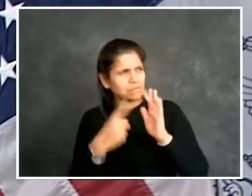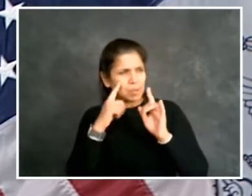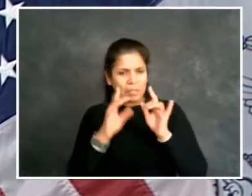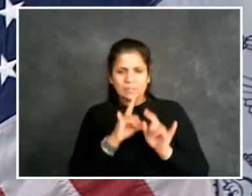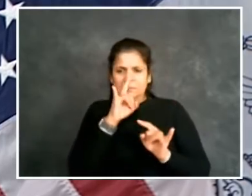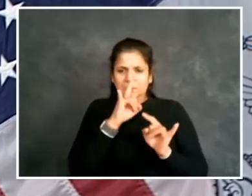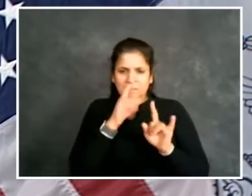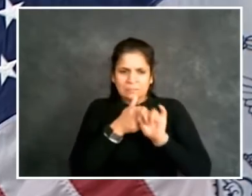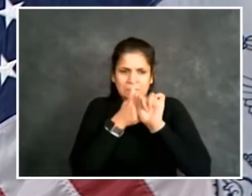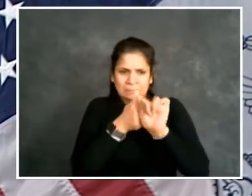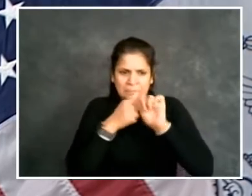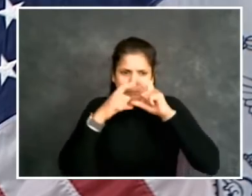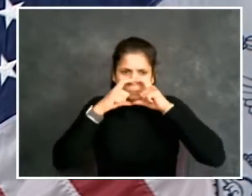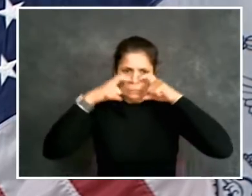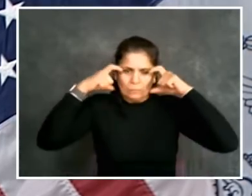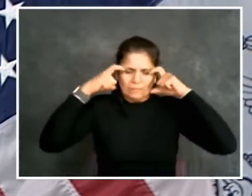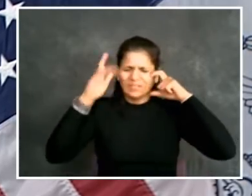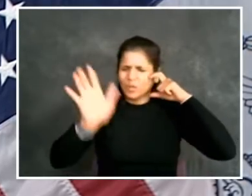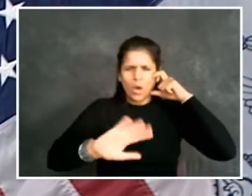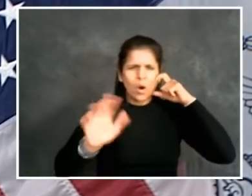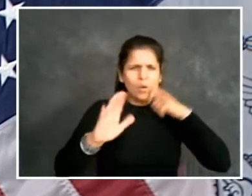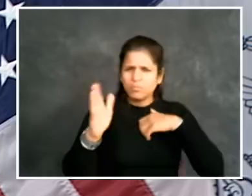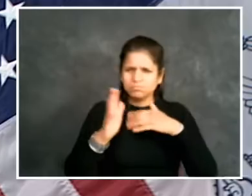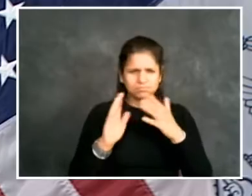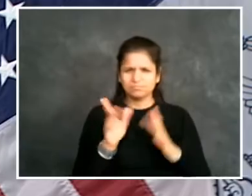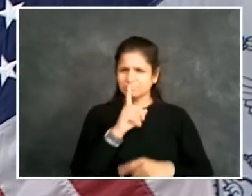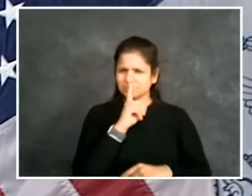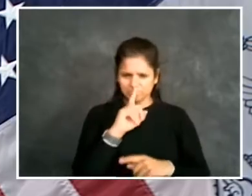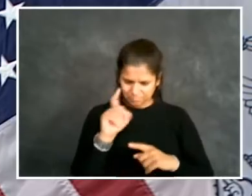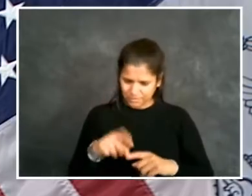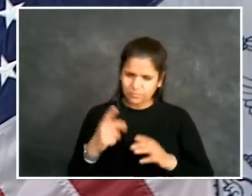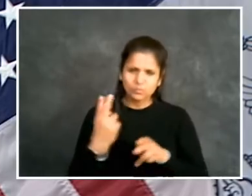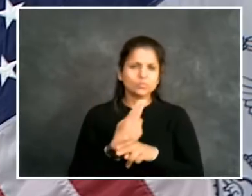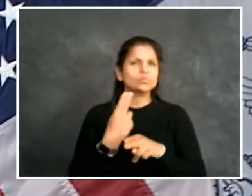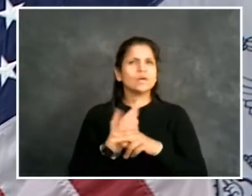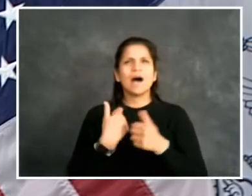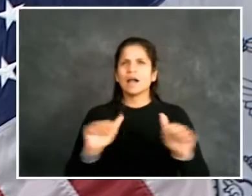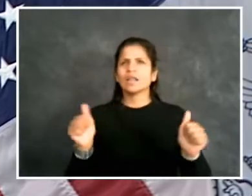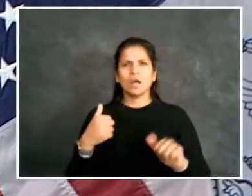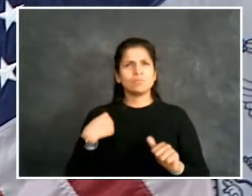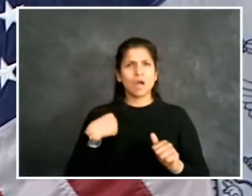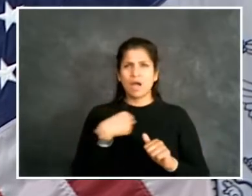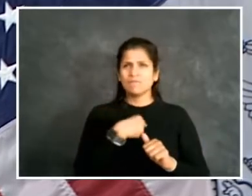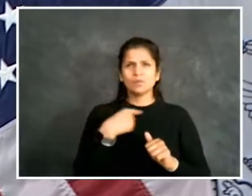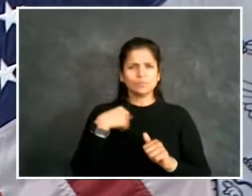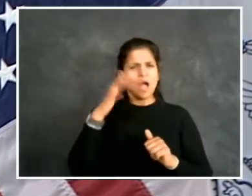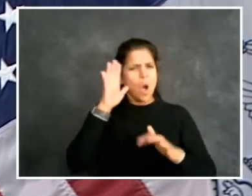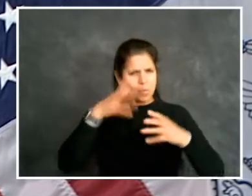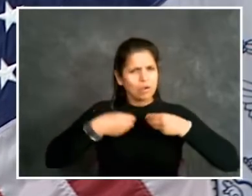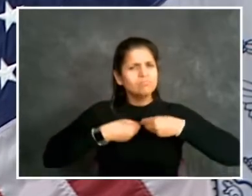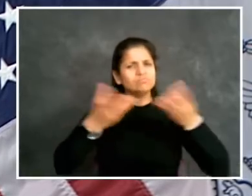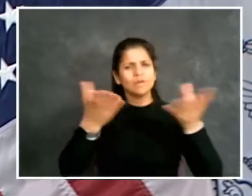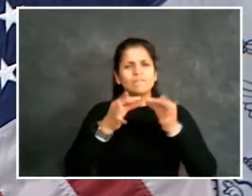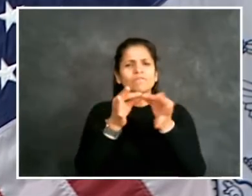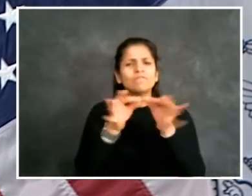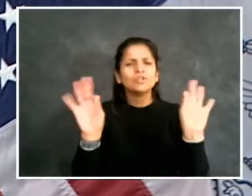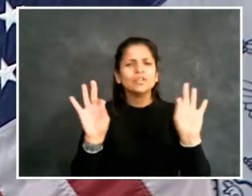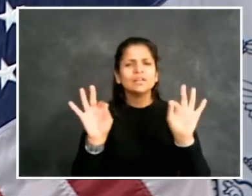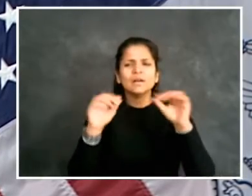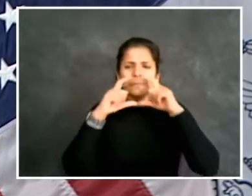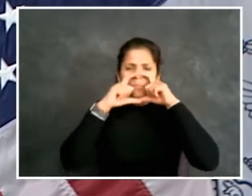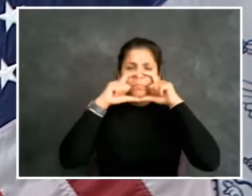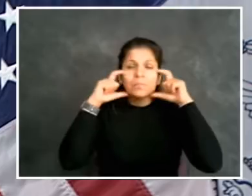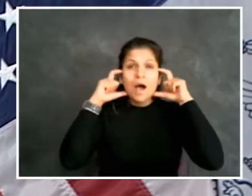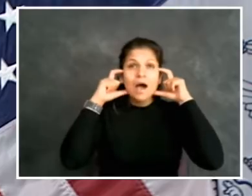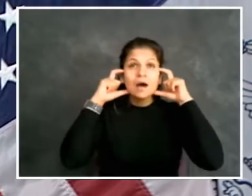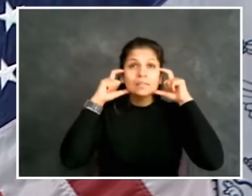supply available, and then we'll keep going from there. Because anytime we can make it easier on people, I know sometimes people go out, they forget it. That's understandable. We're human